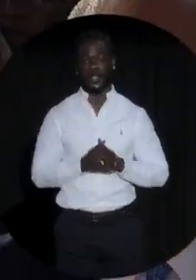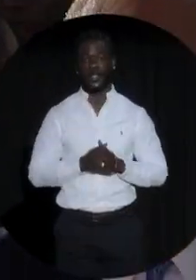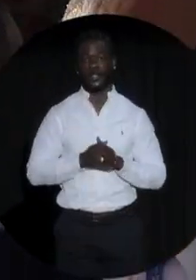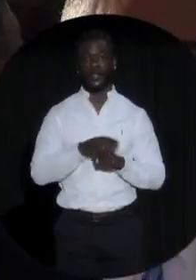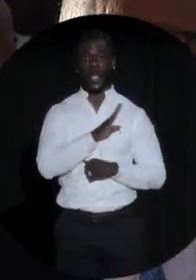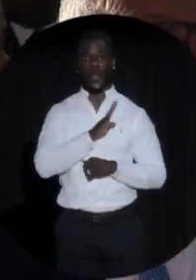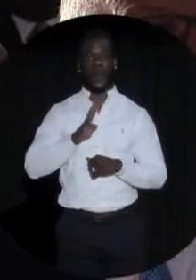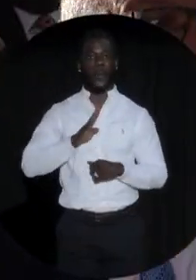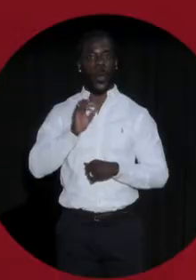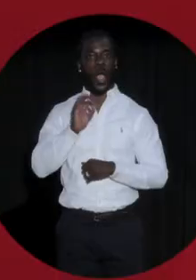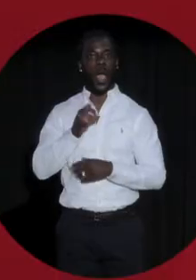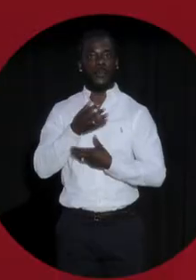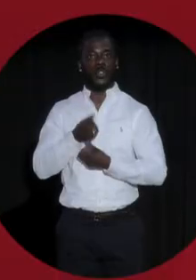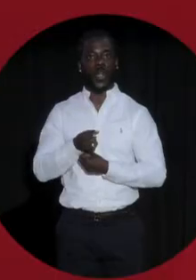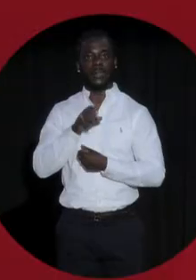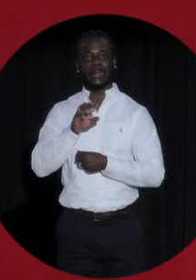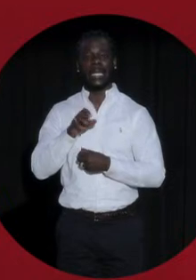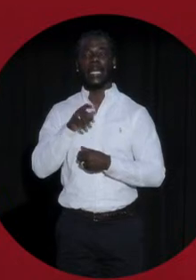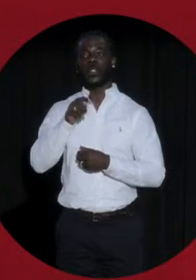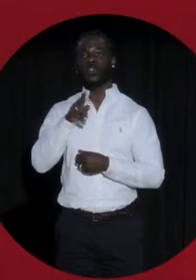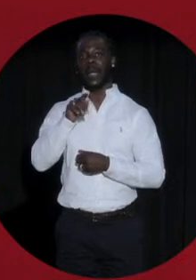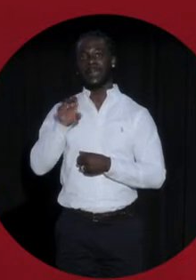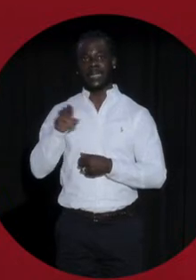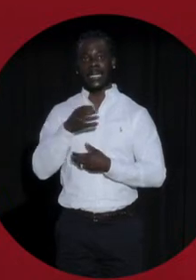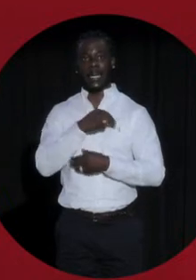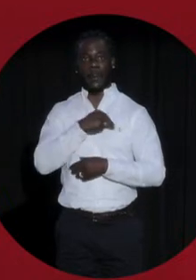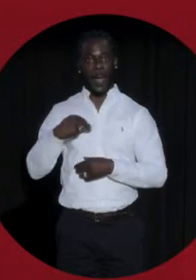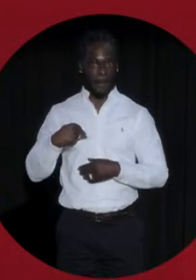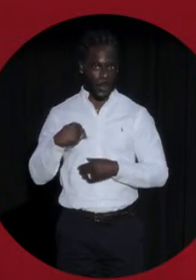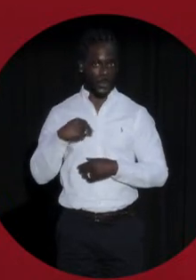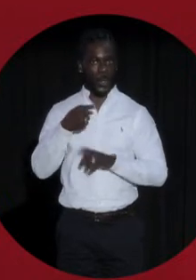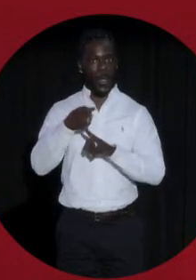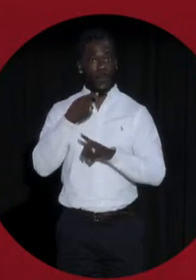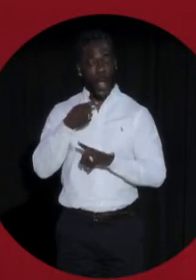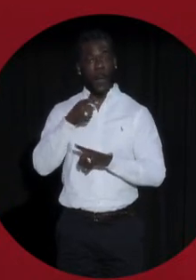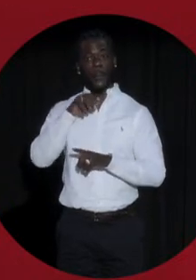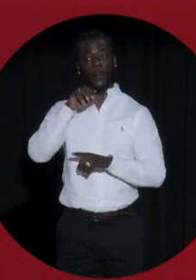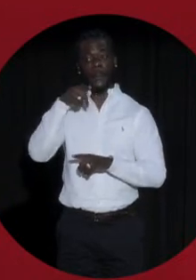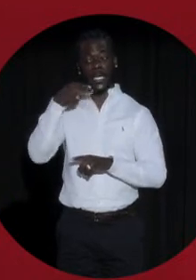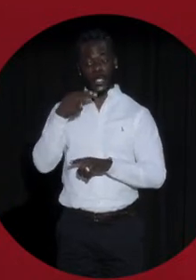The Board of Trustee members here from Prince George's Community College.